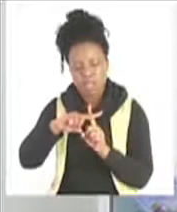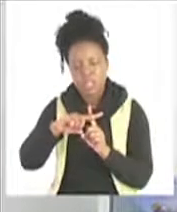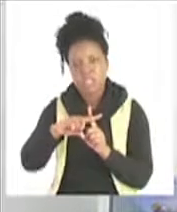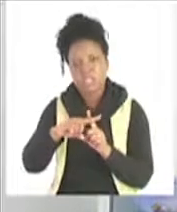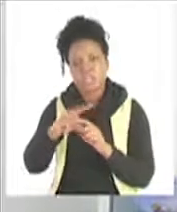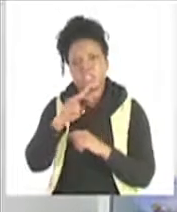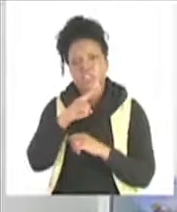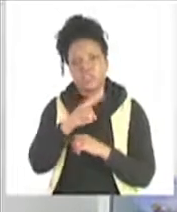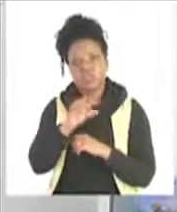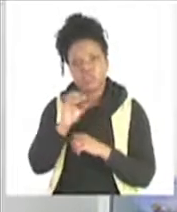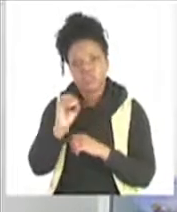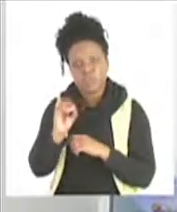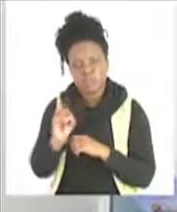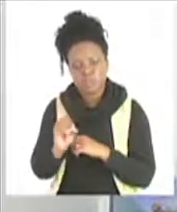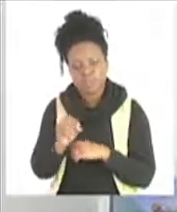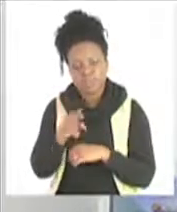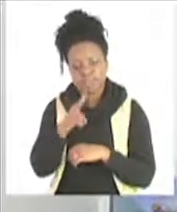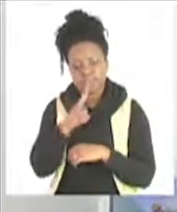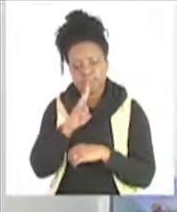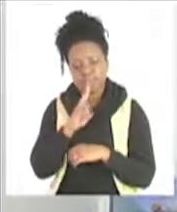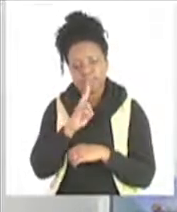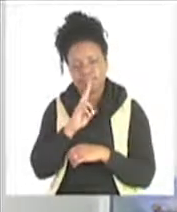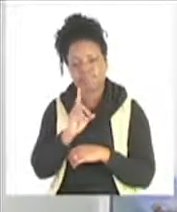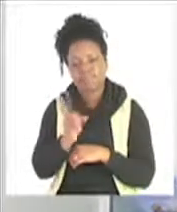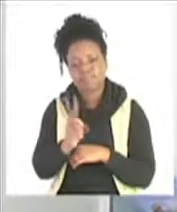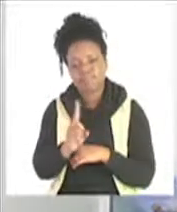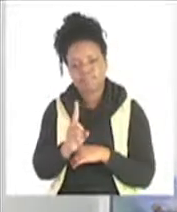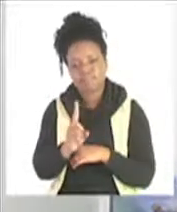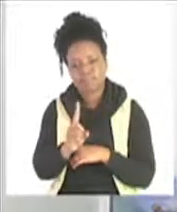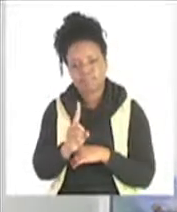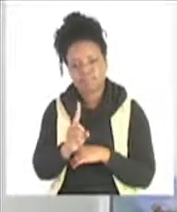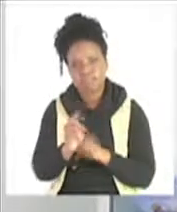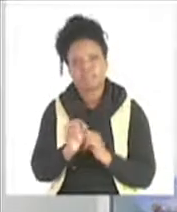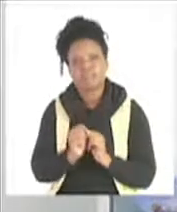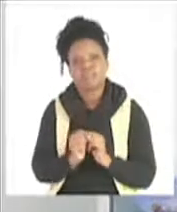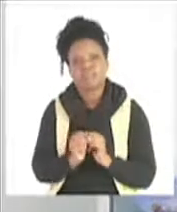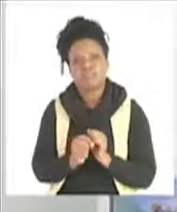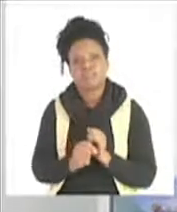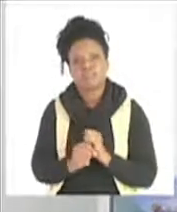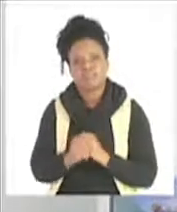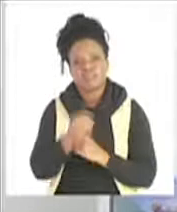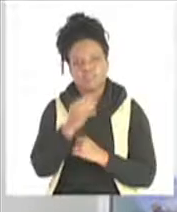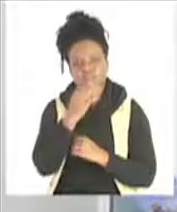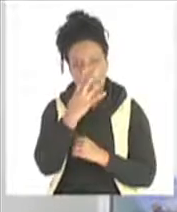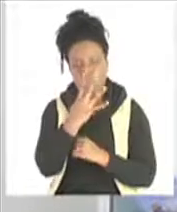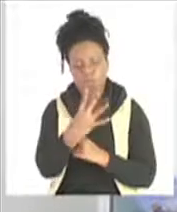25 plus 20, and that is equal to